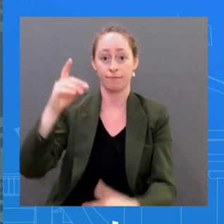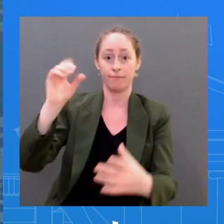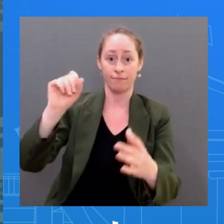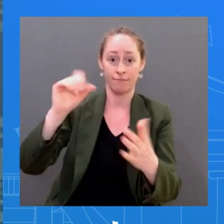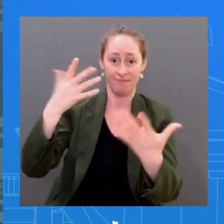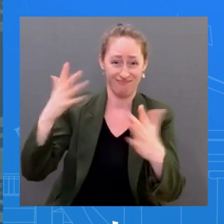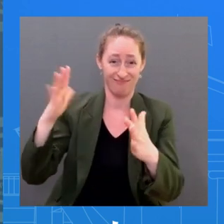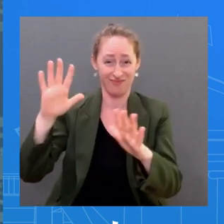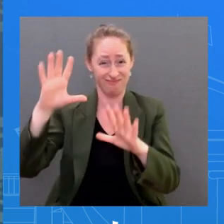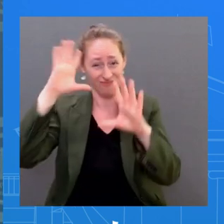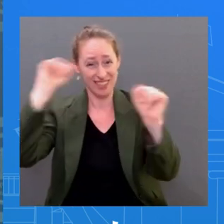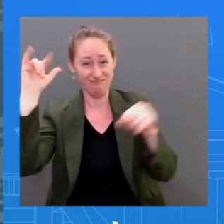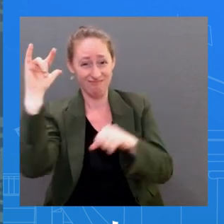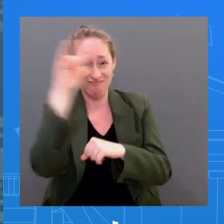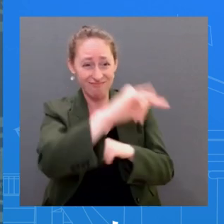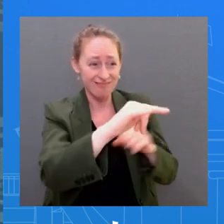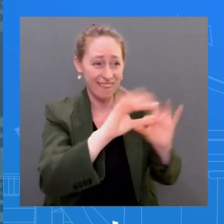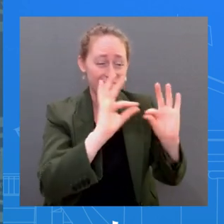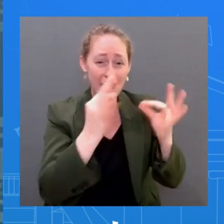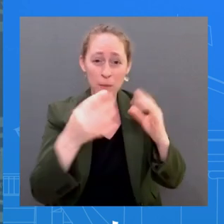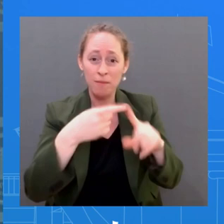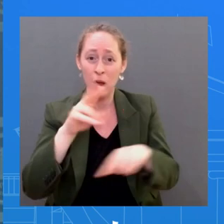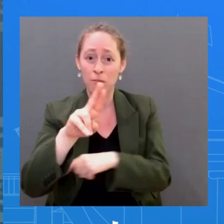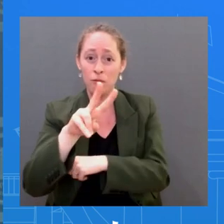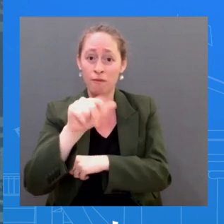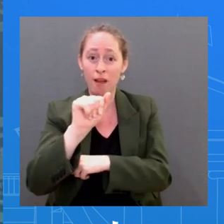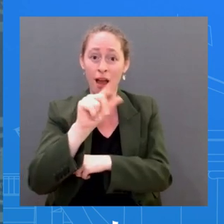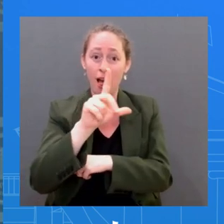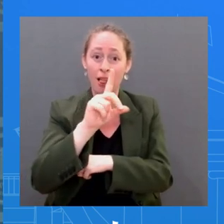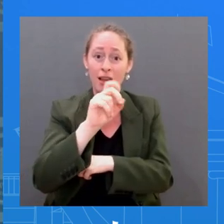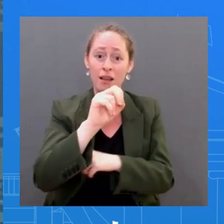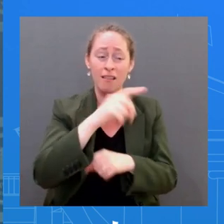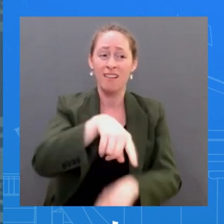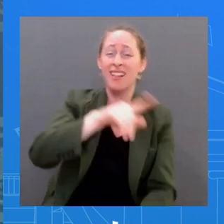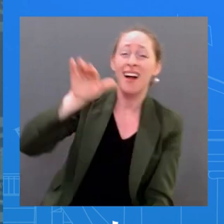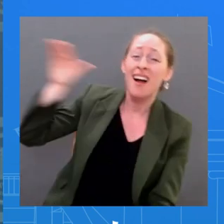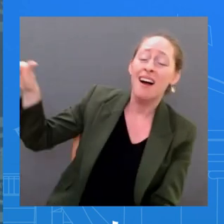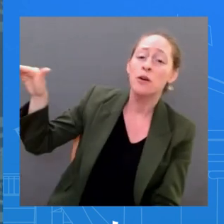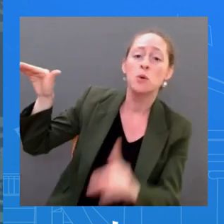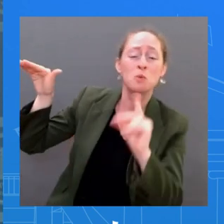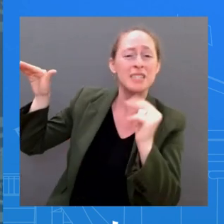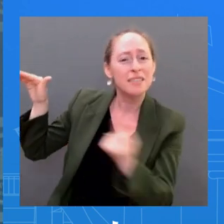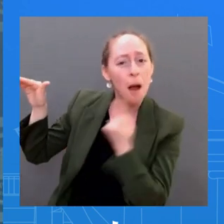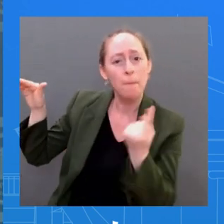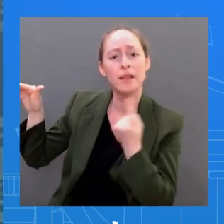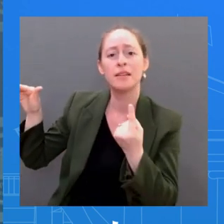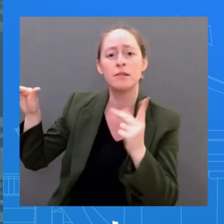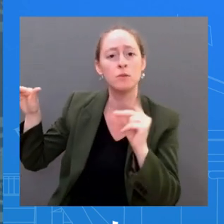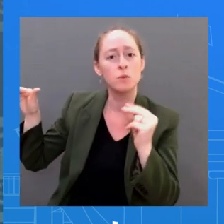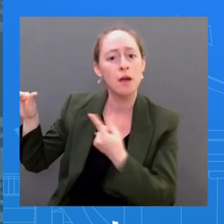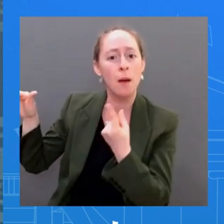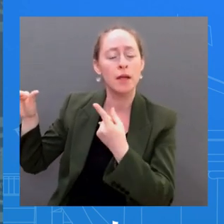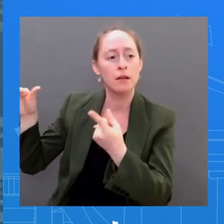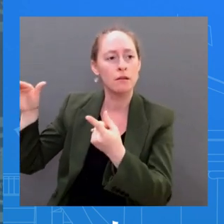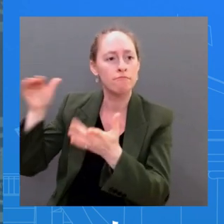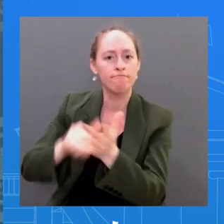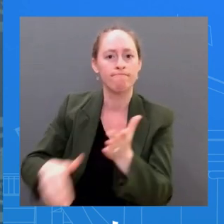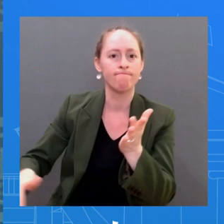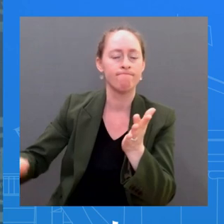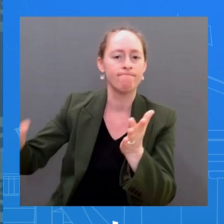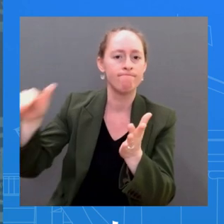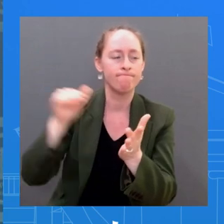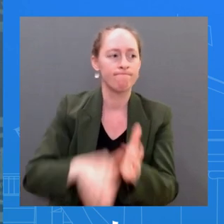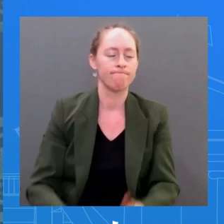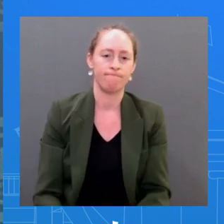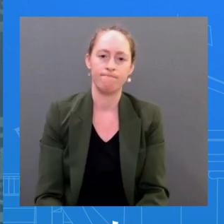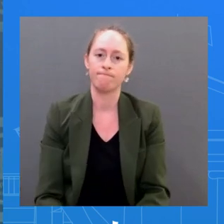the grieving family told him. Some of you heard that yourselves from the community, from the community when he was in Uvalde.